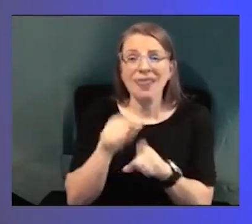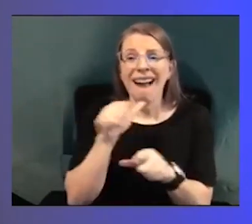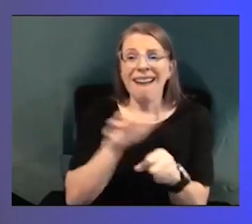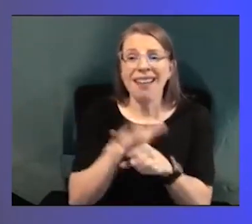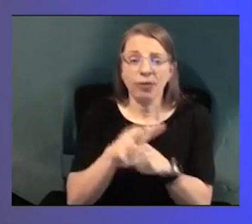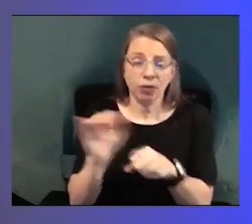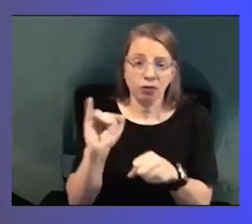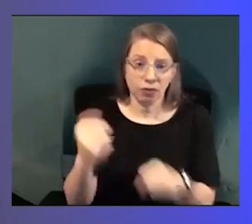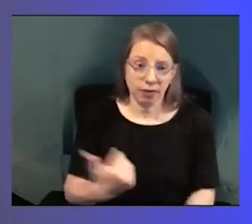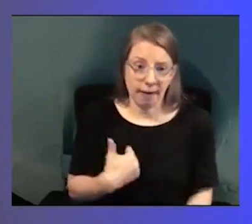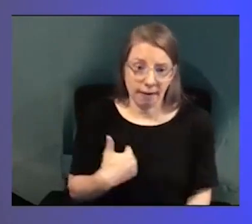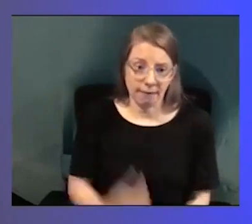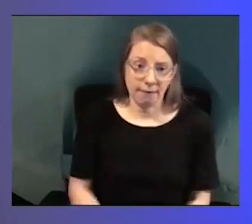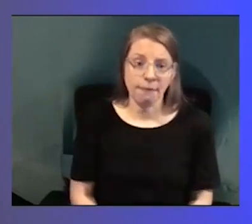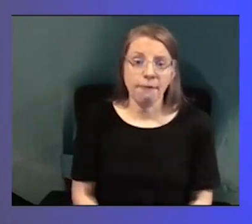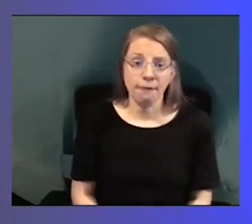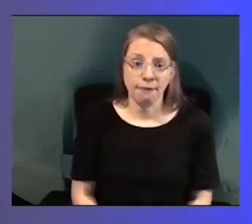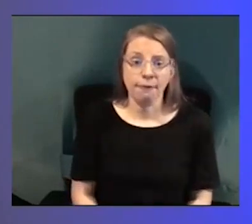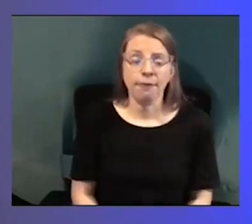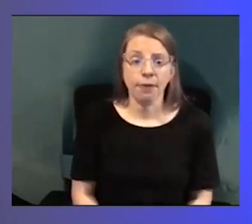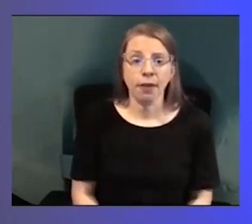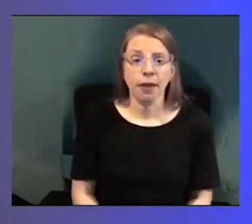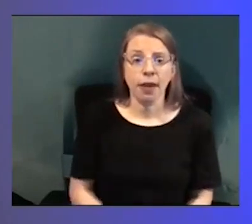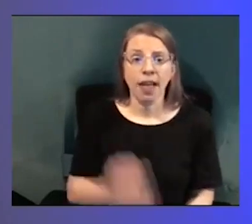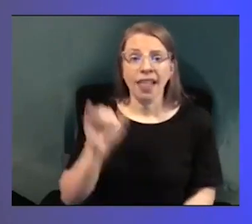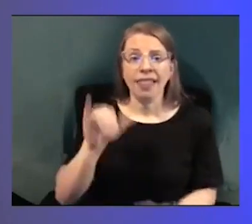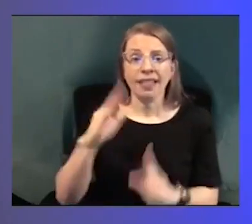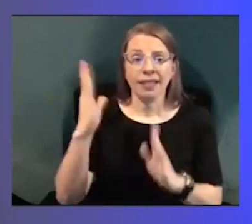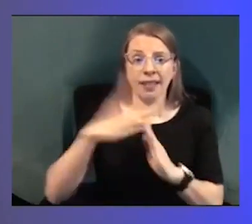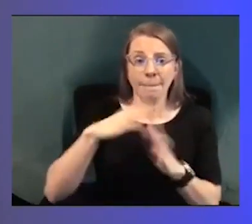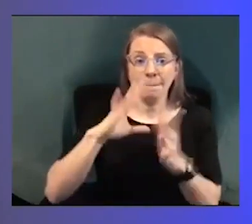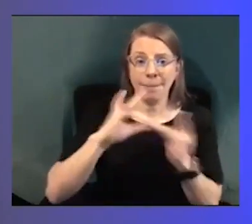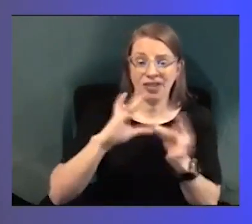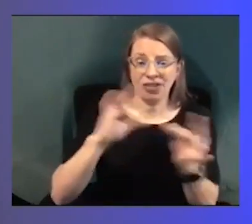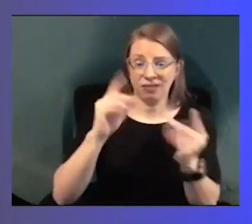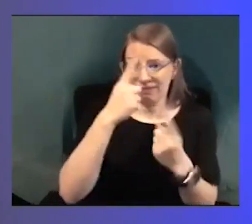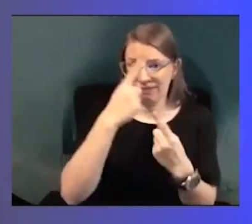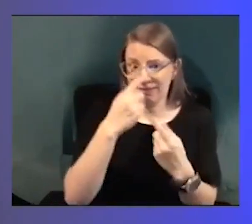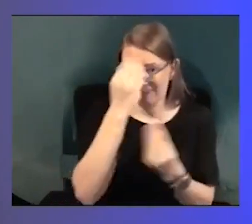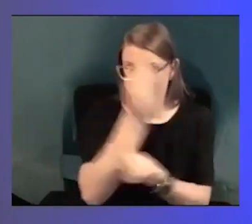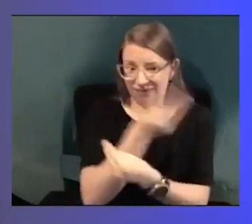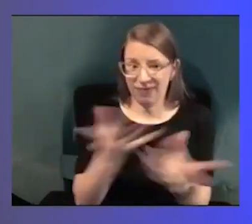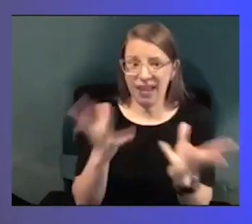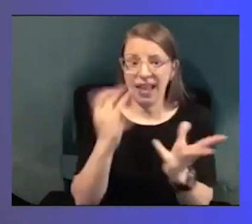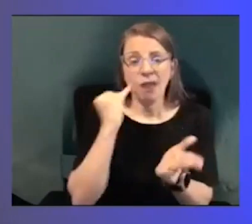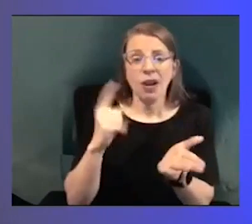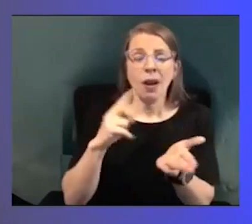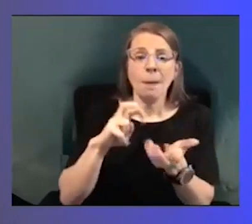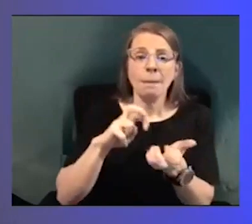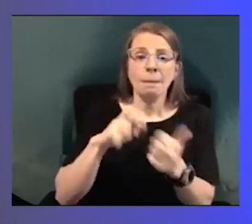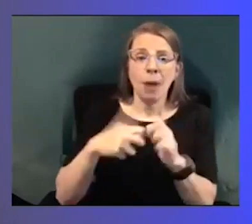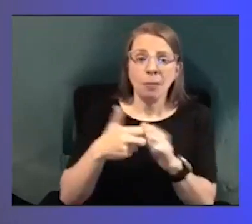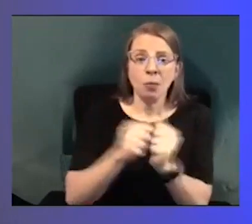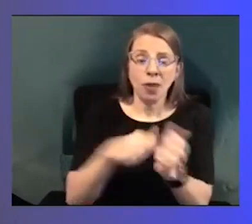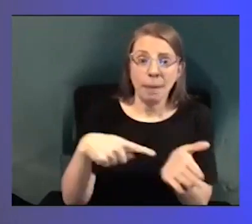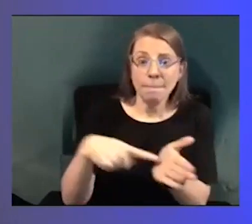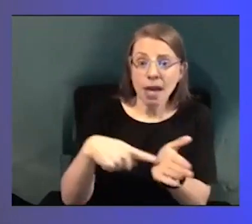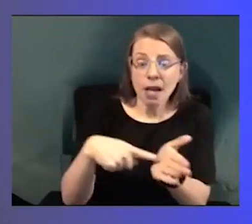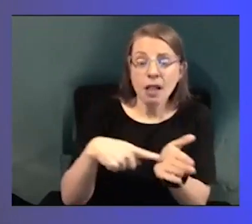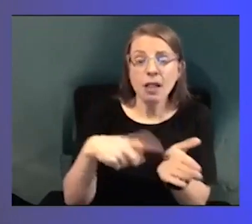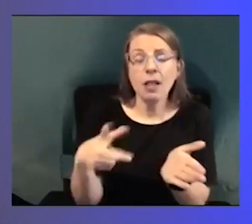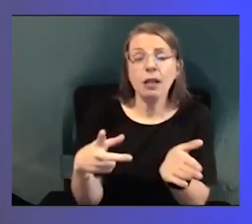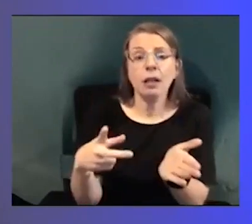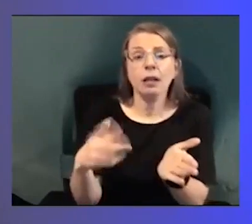the biggest message I think that we want to get to people. If you have a problem with your bill or if you have a question, call us. Yeah. We're here to